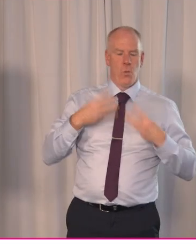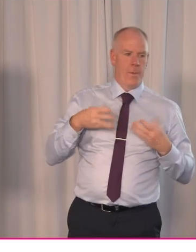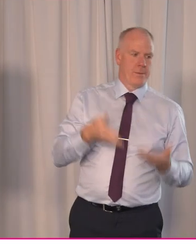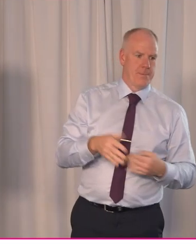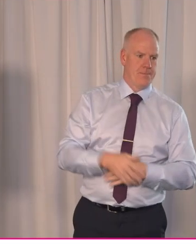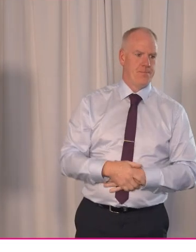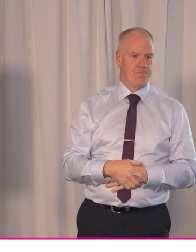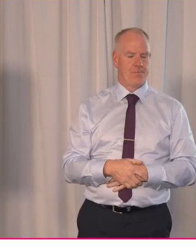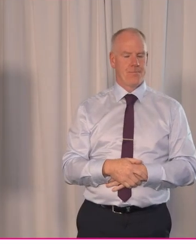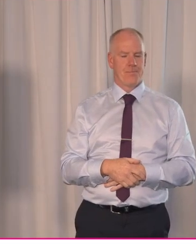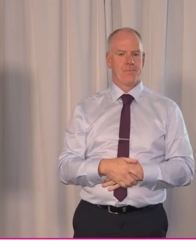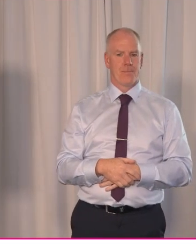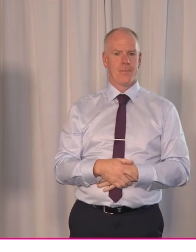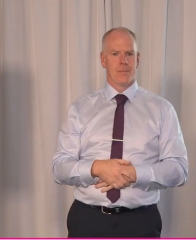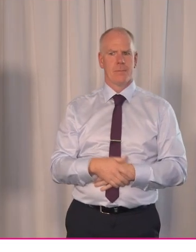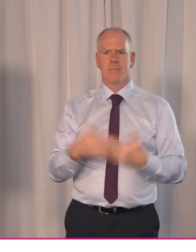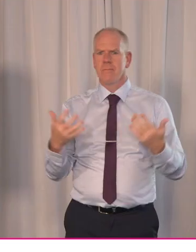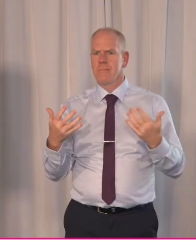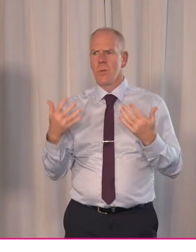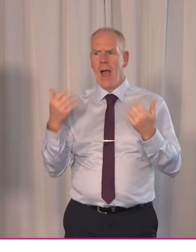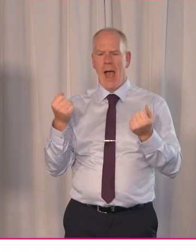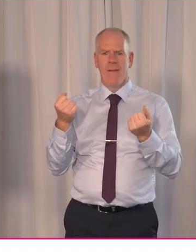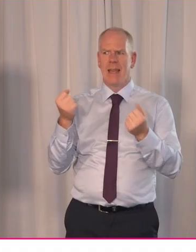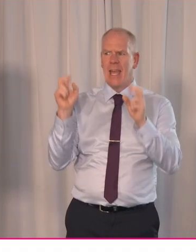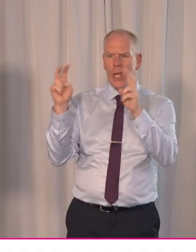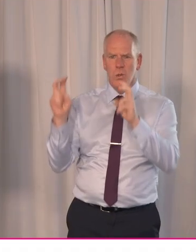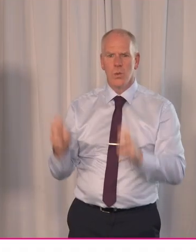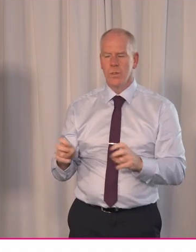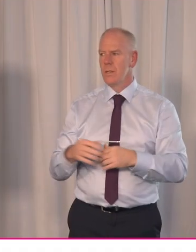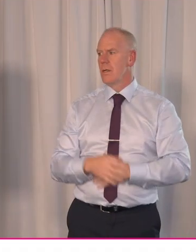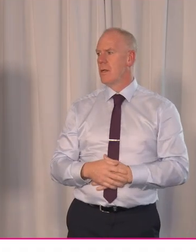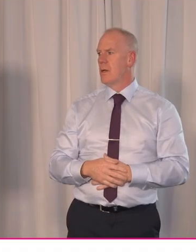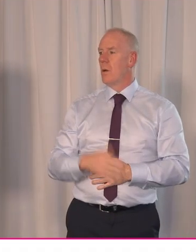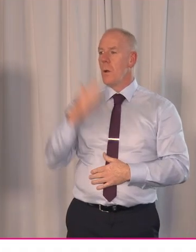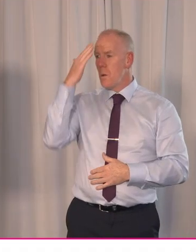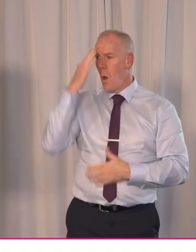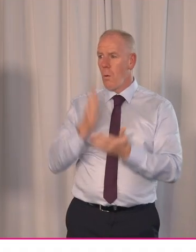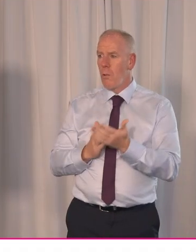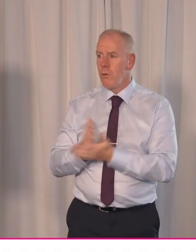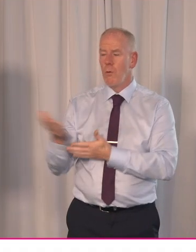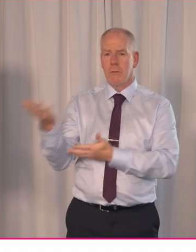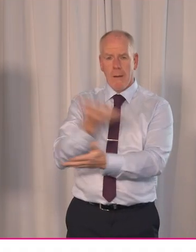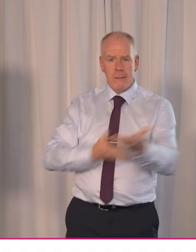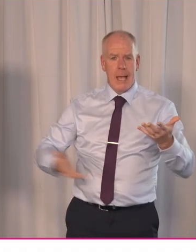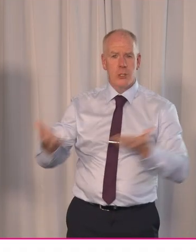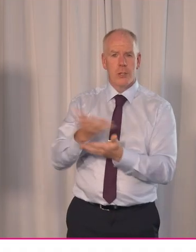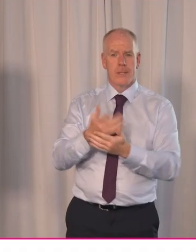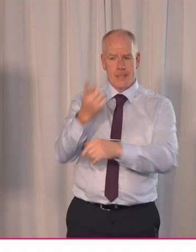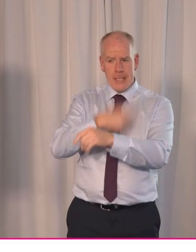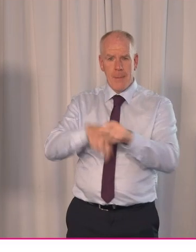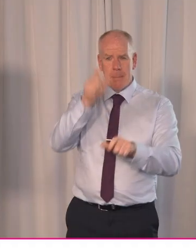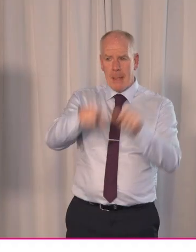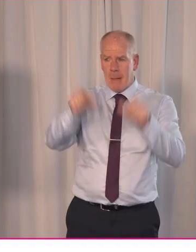And what are our issues? We know from the conversations that we've had with disabled people